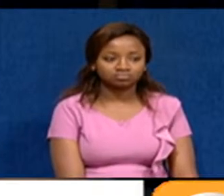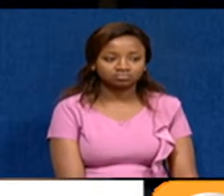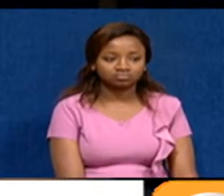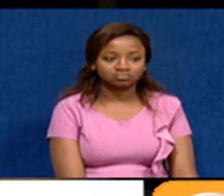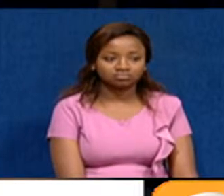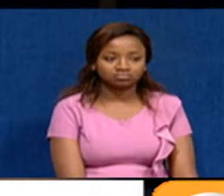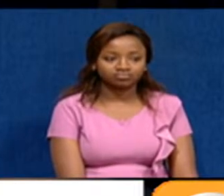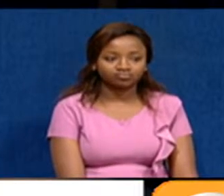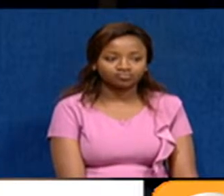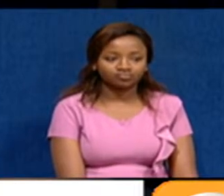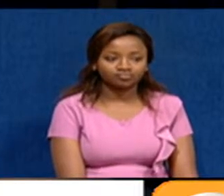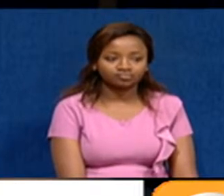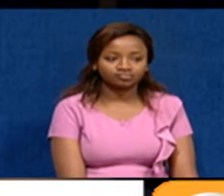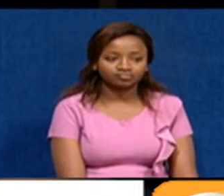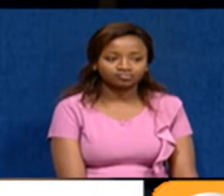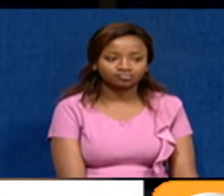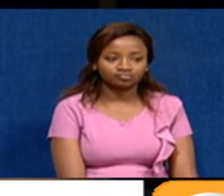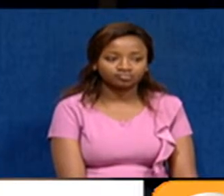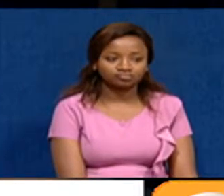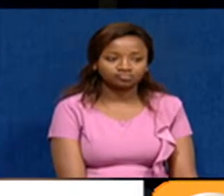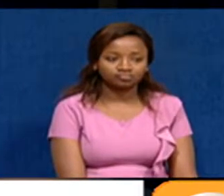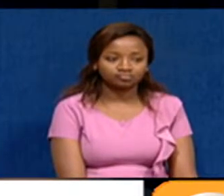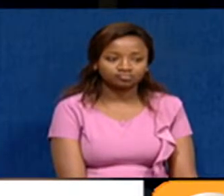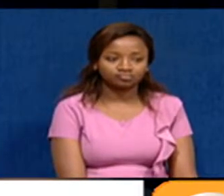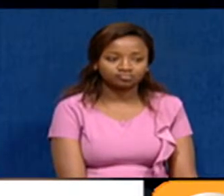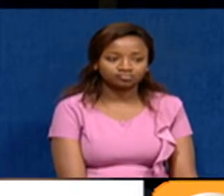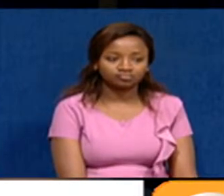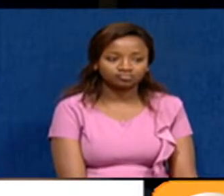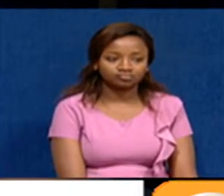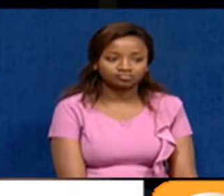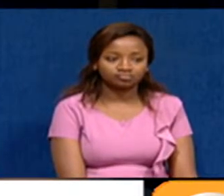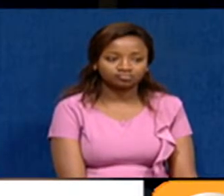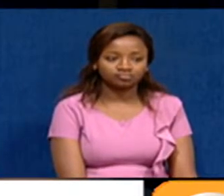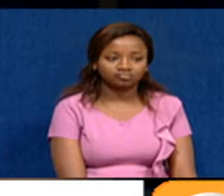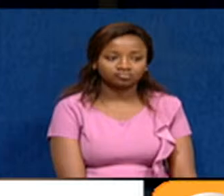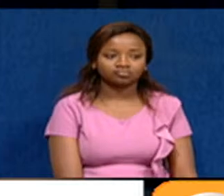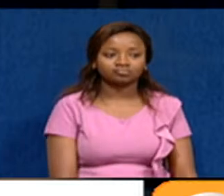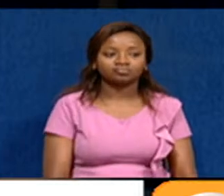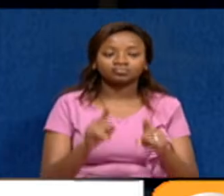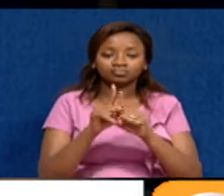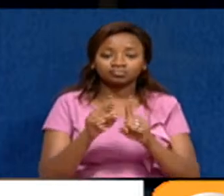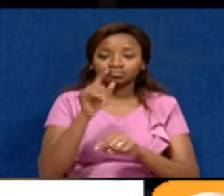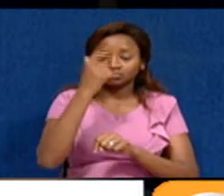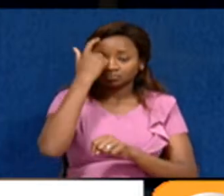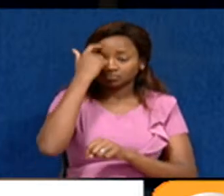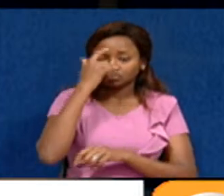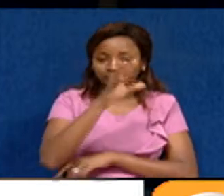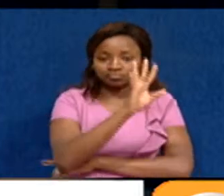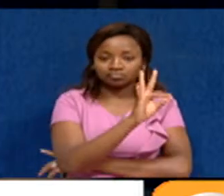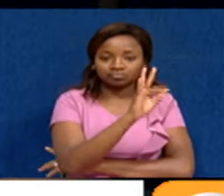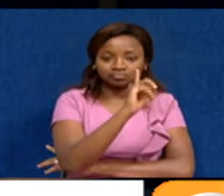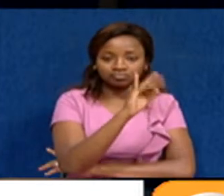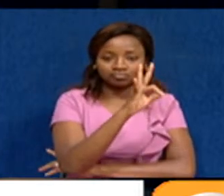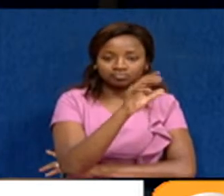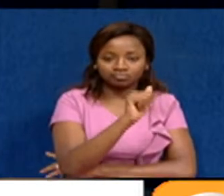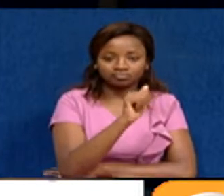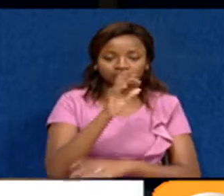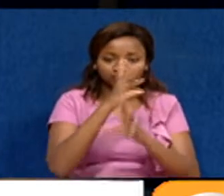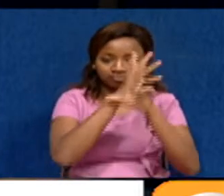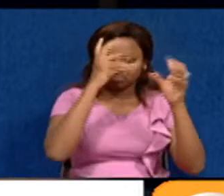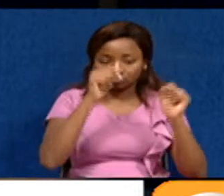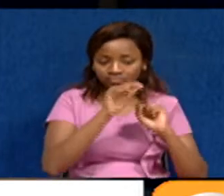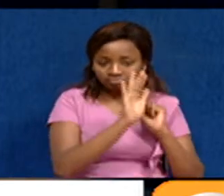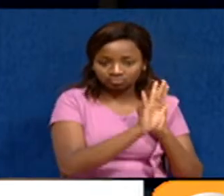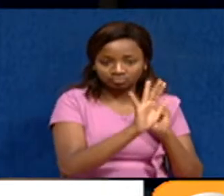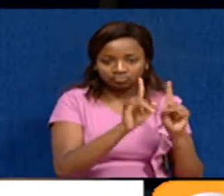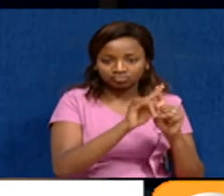You remember the FIFA gate, where even Blatter himself, who was the president of FIFA, Jerome Valcke, and a horde